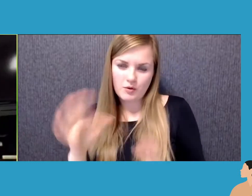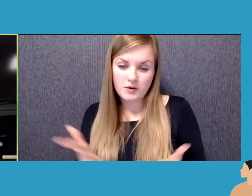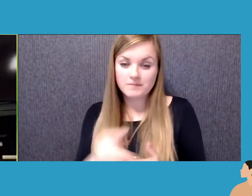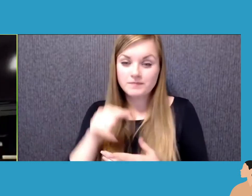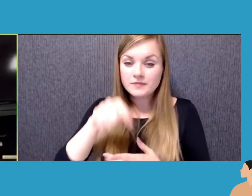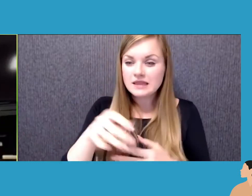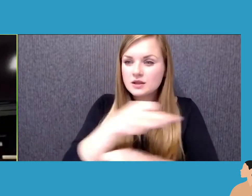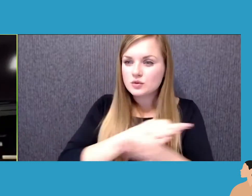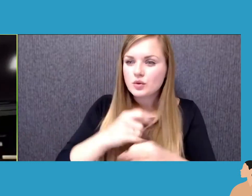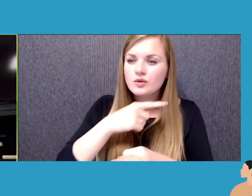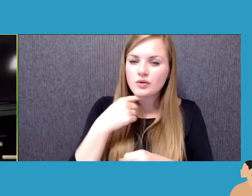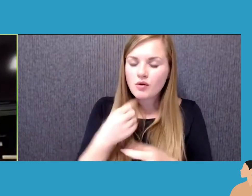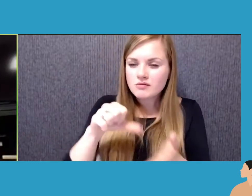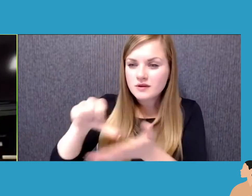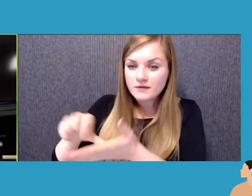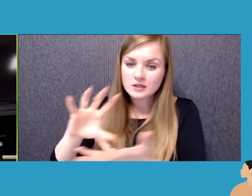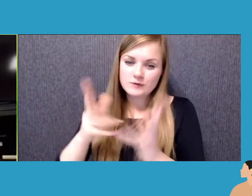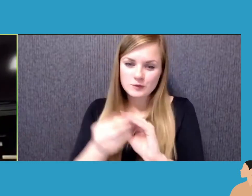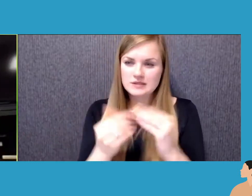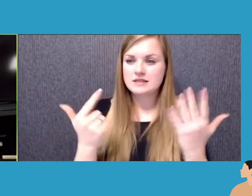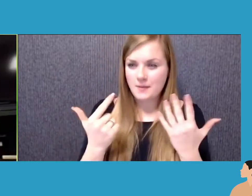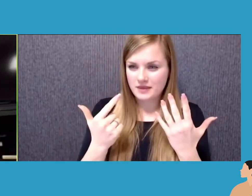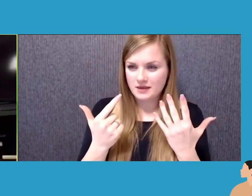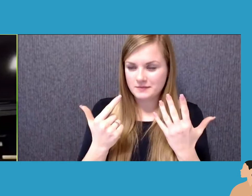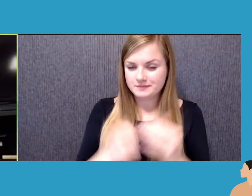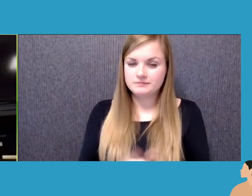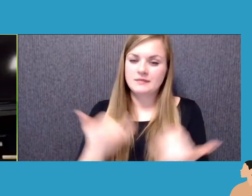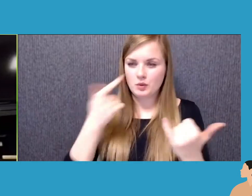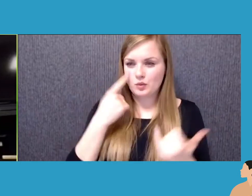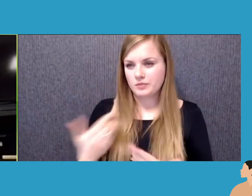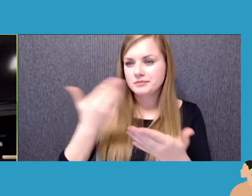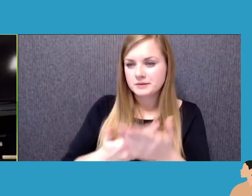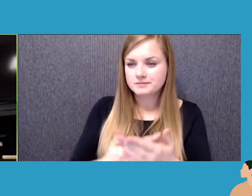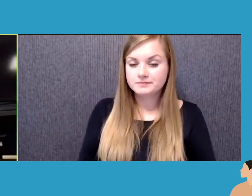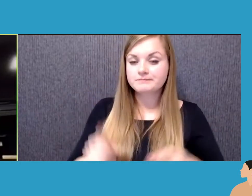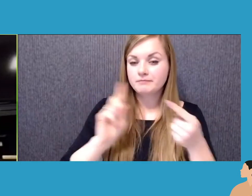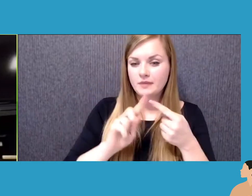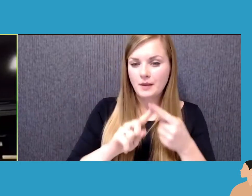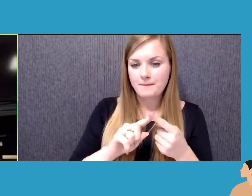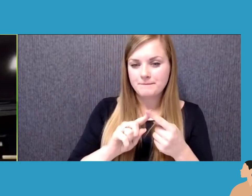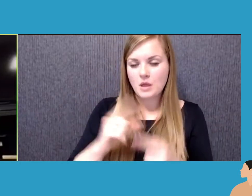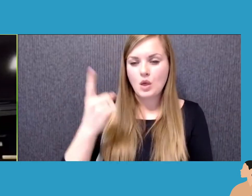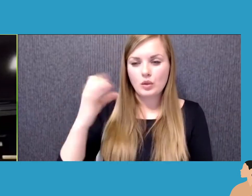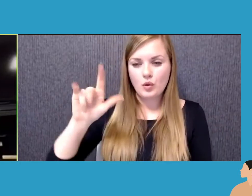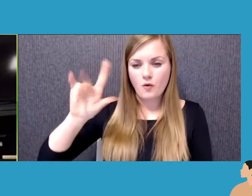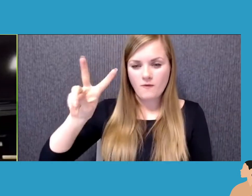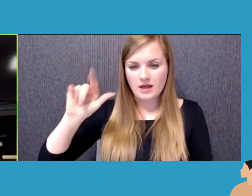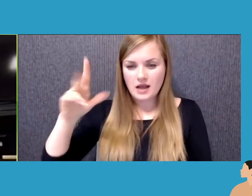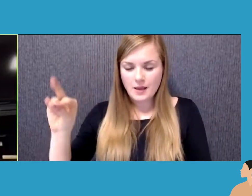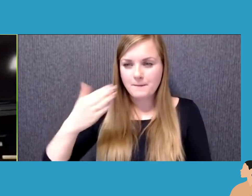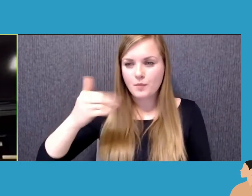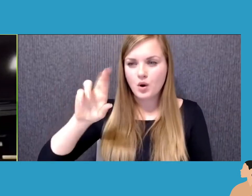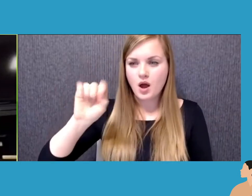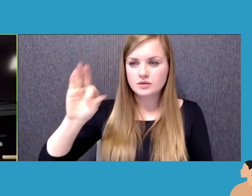speech. During the discussion, we have 7 panelists, and allow me to present